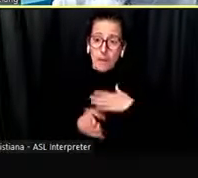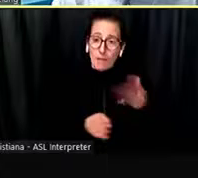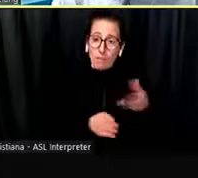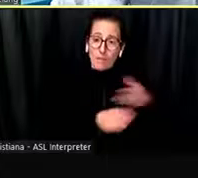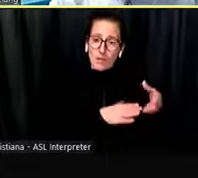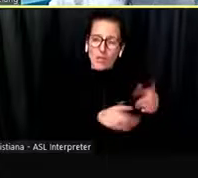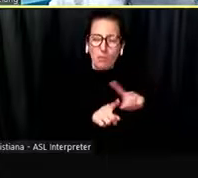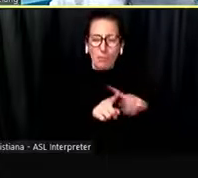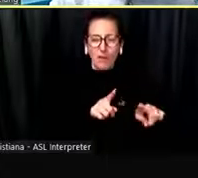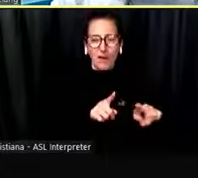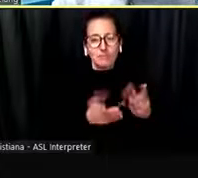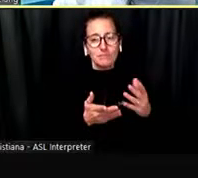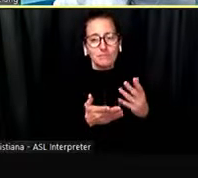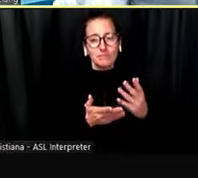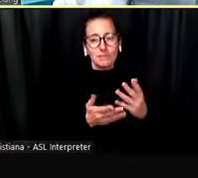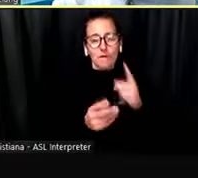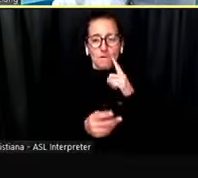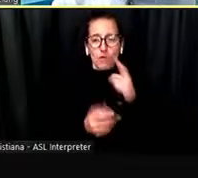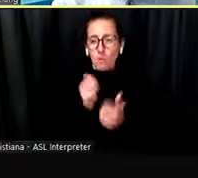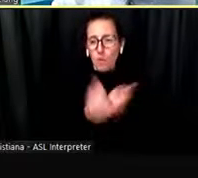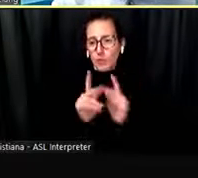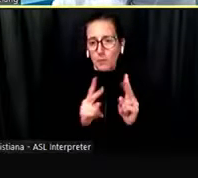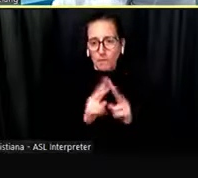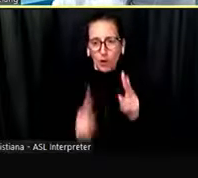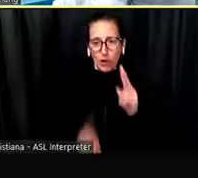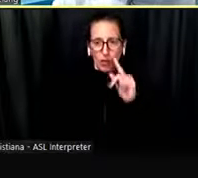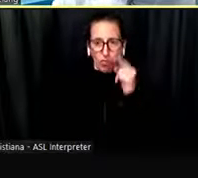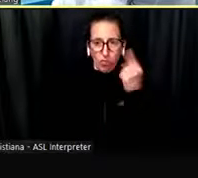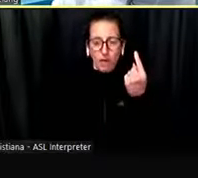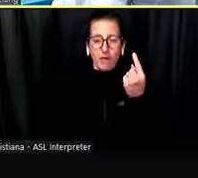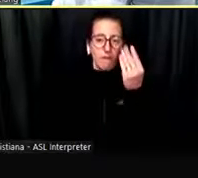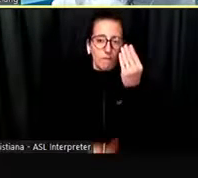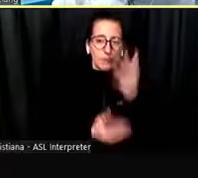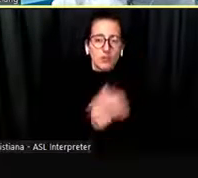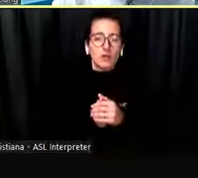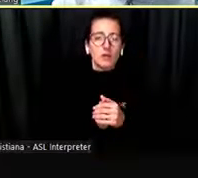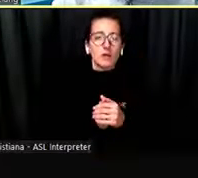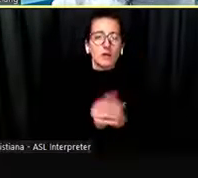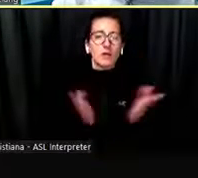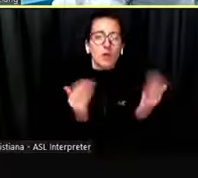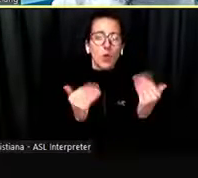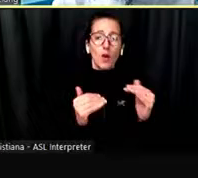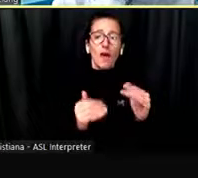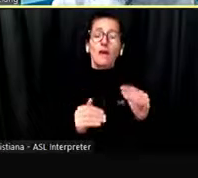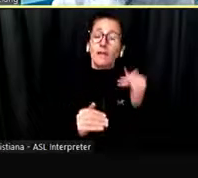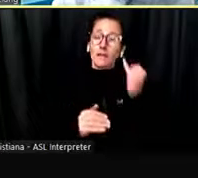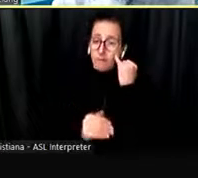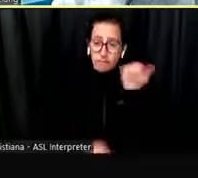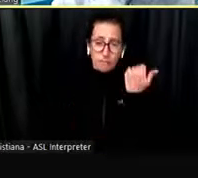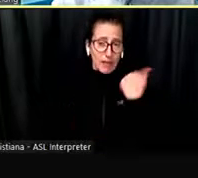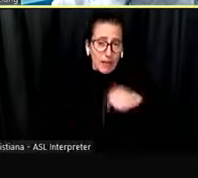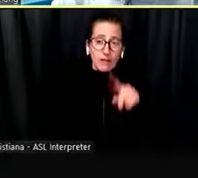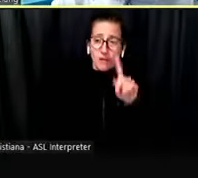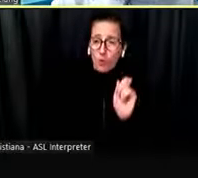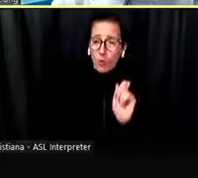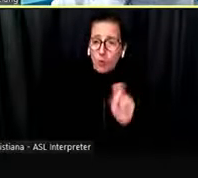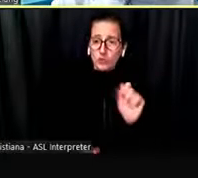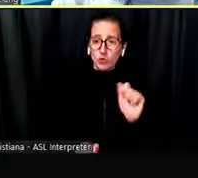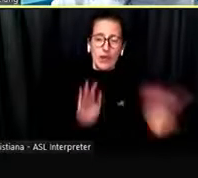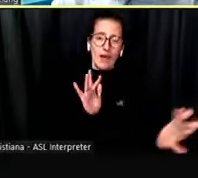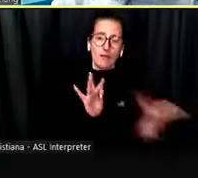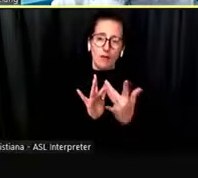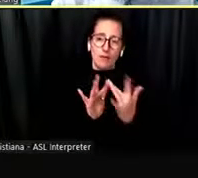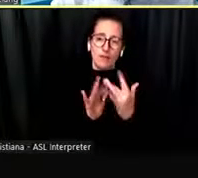very dry material. So, but now that you have a contact at the county, you can feel free to shoot me any questions if you ever have any question